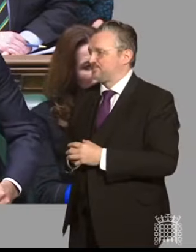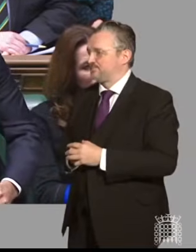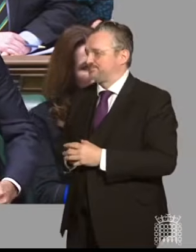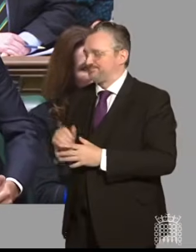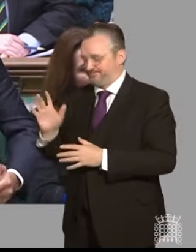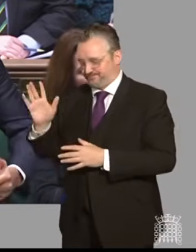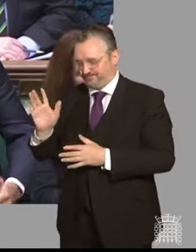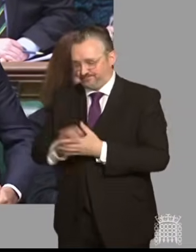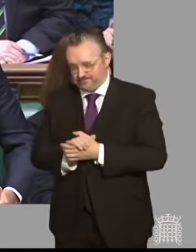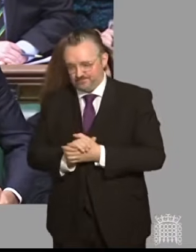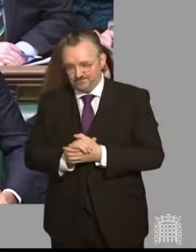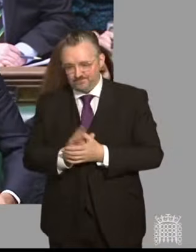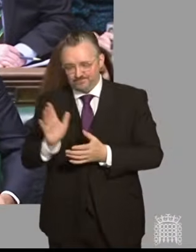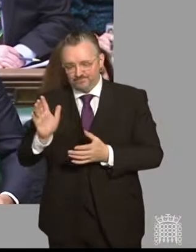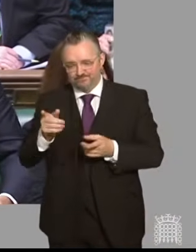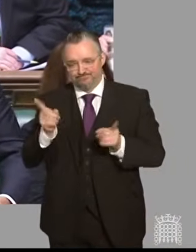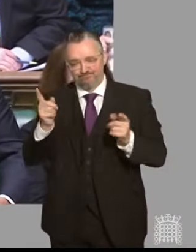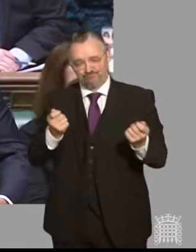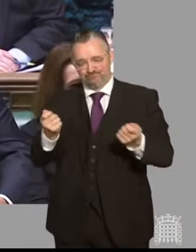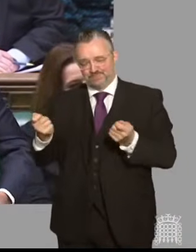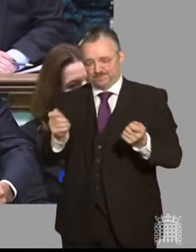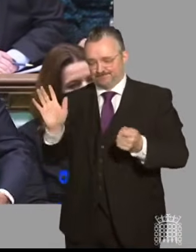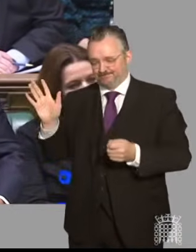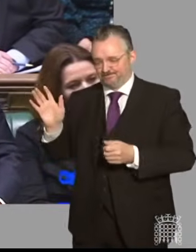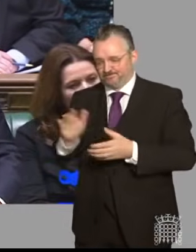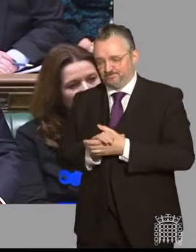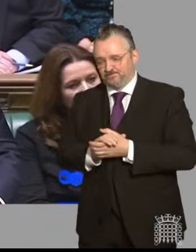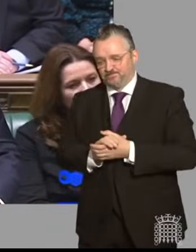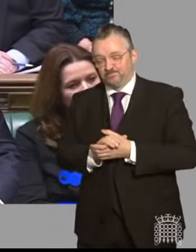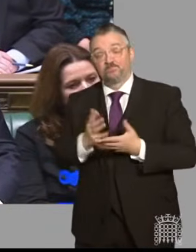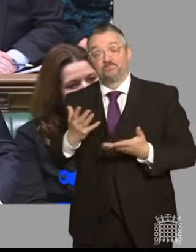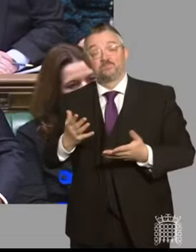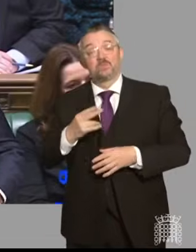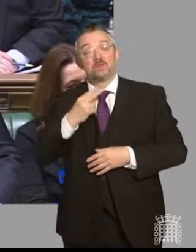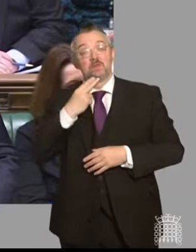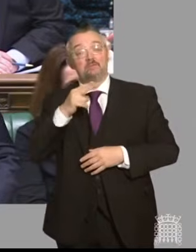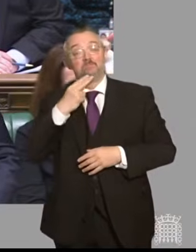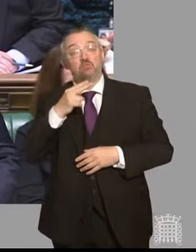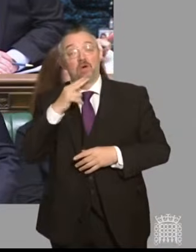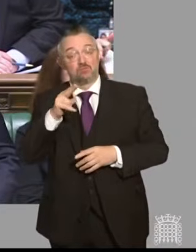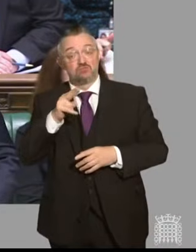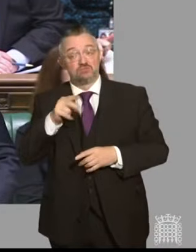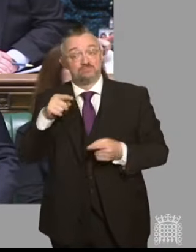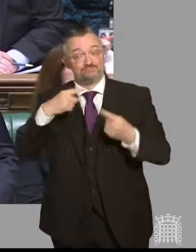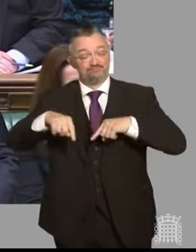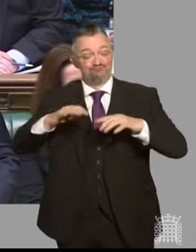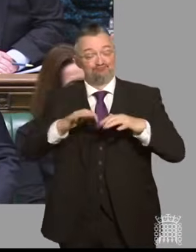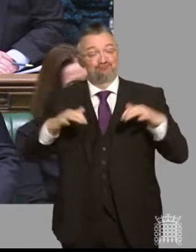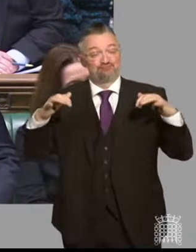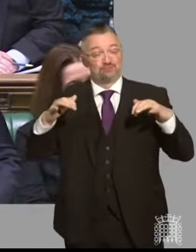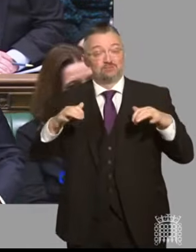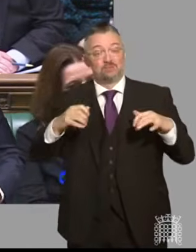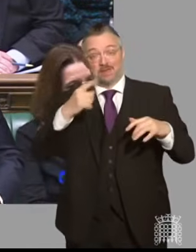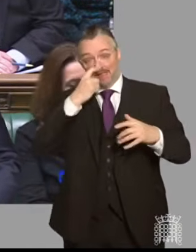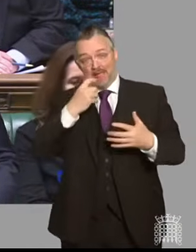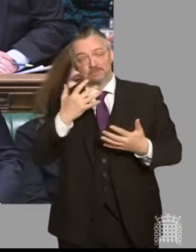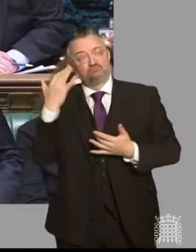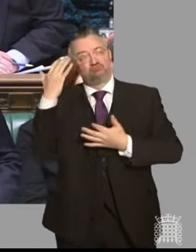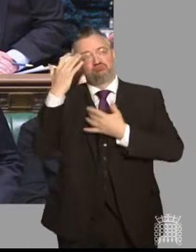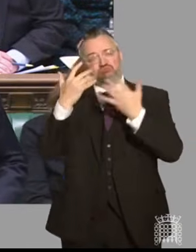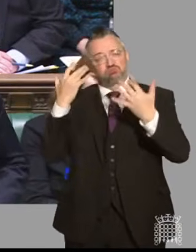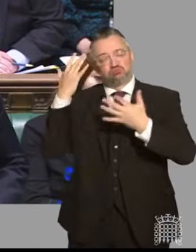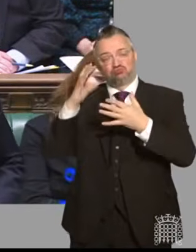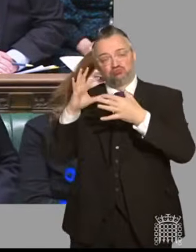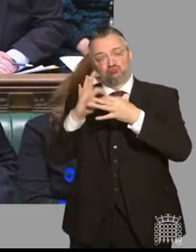this afternoon the House will have an opportunity to consider its approach to the situation in Israel and Gaza. Our position